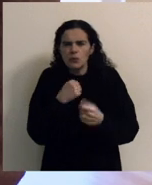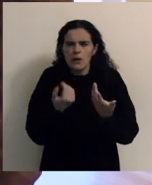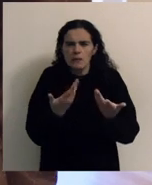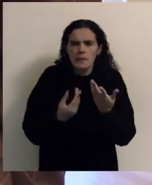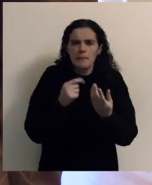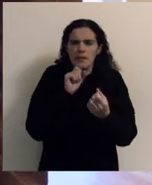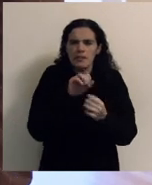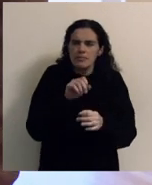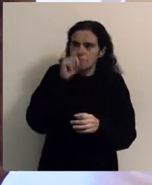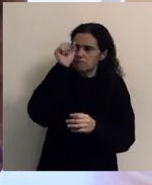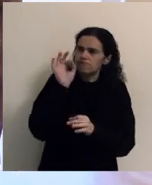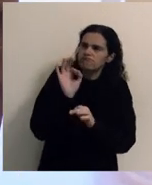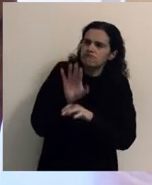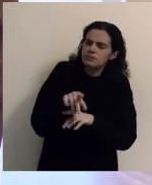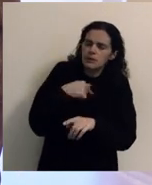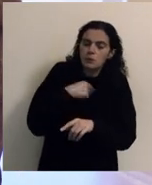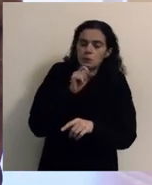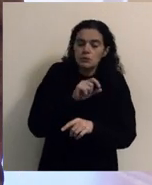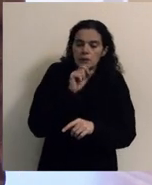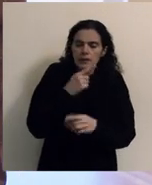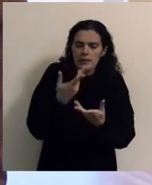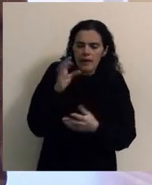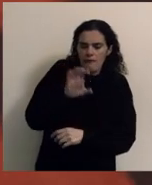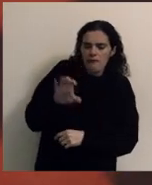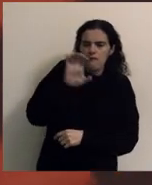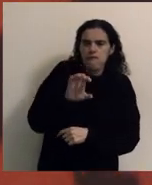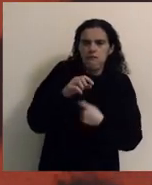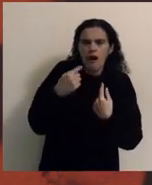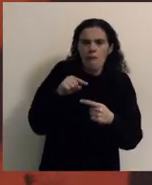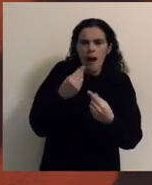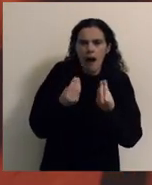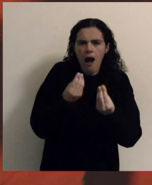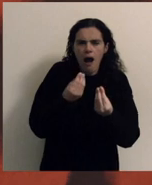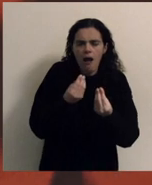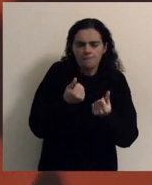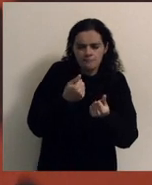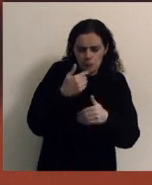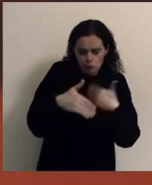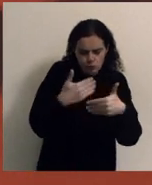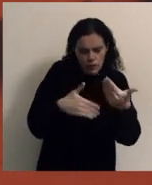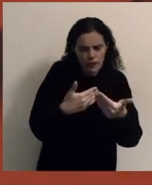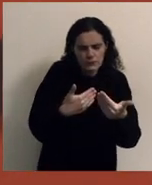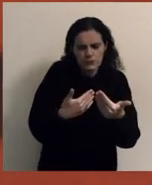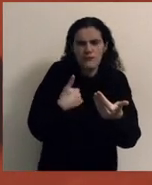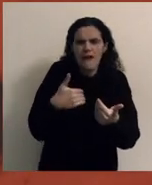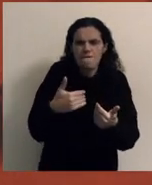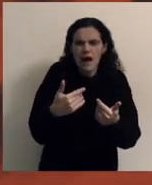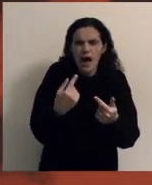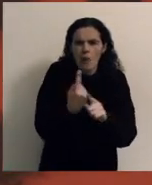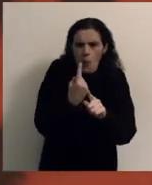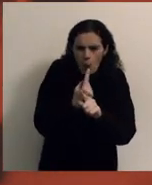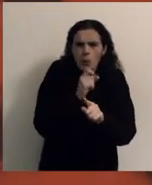it suggests the possibility of a figure in the act or in the process of becoming